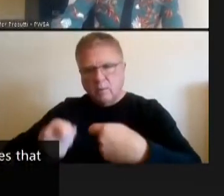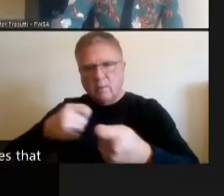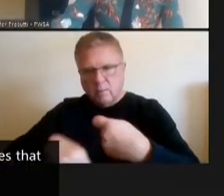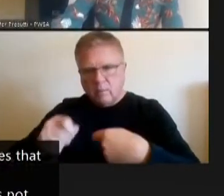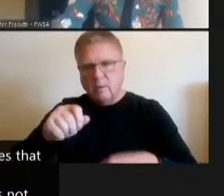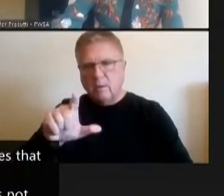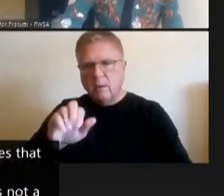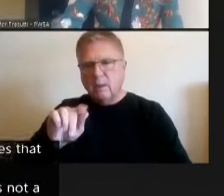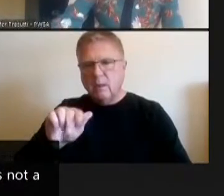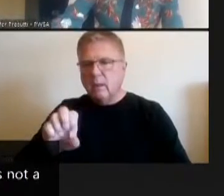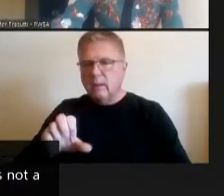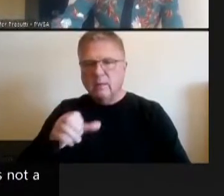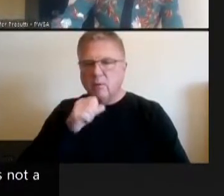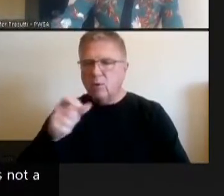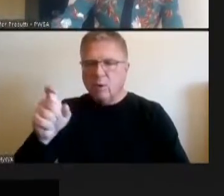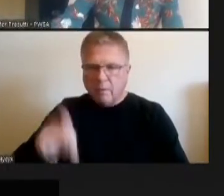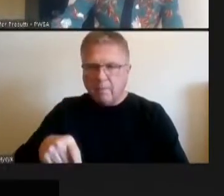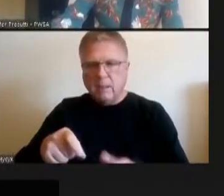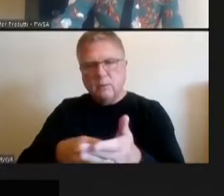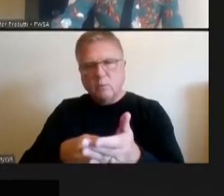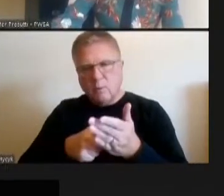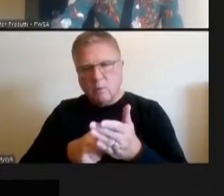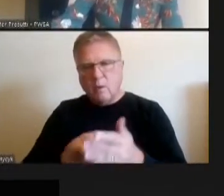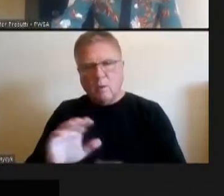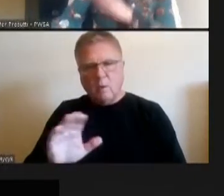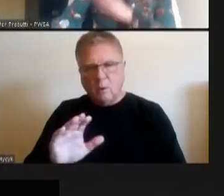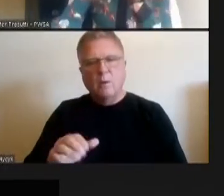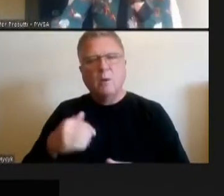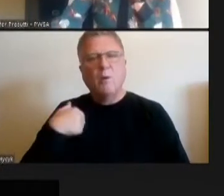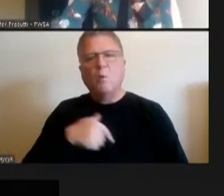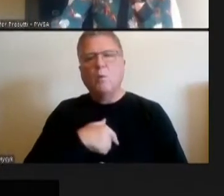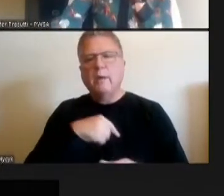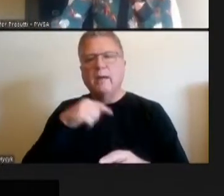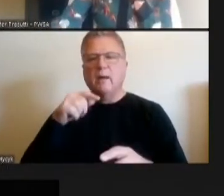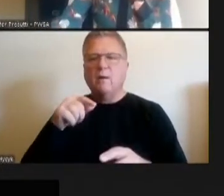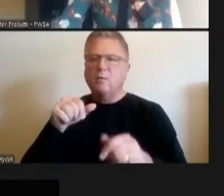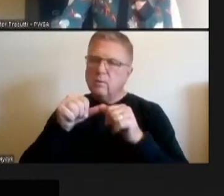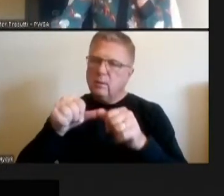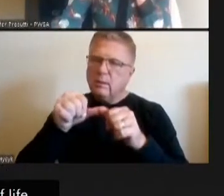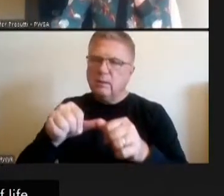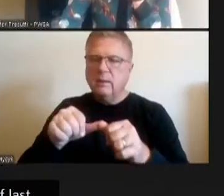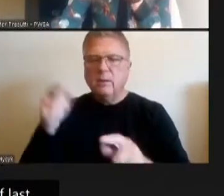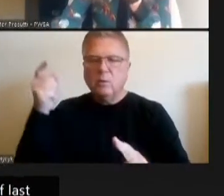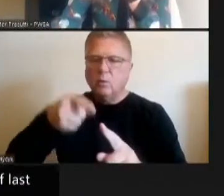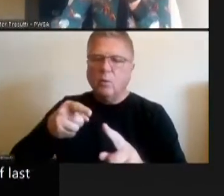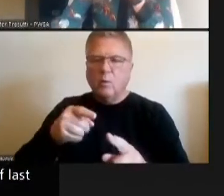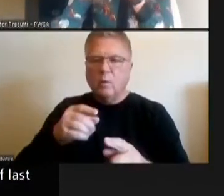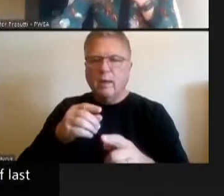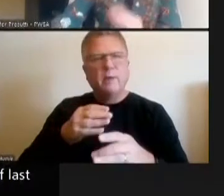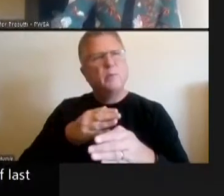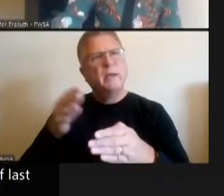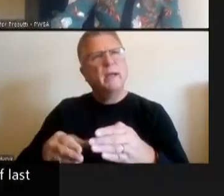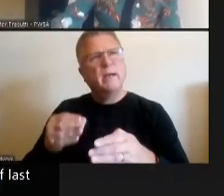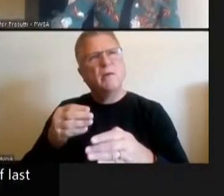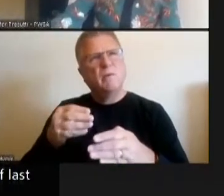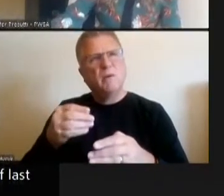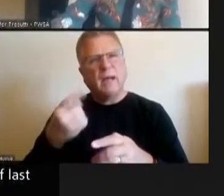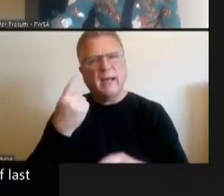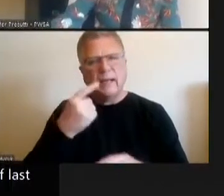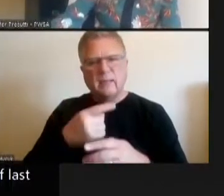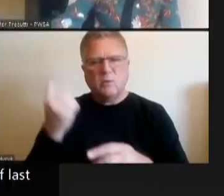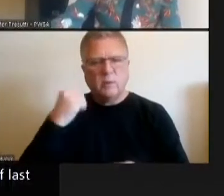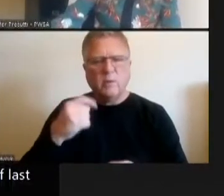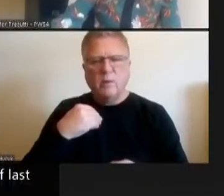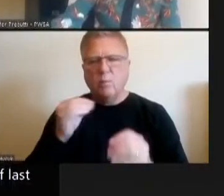is not a mandate, we have an internal goal. But through the end of last week, actually, we have over